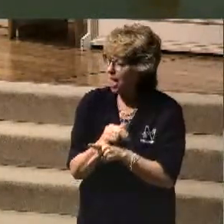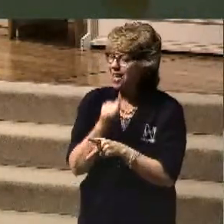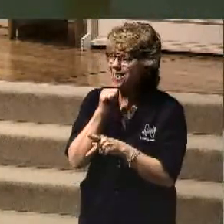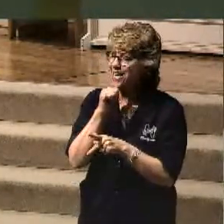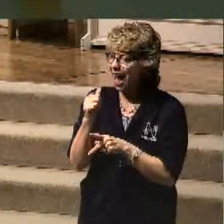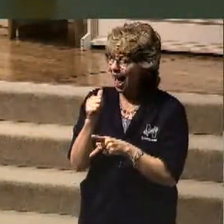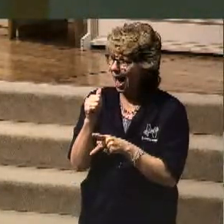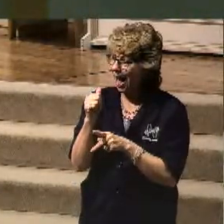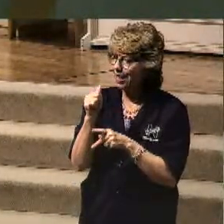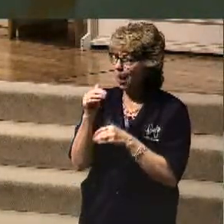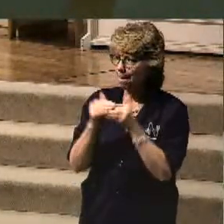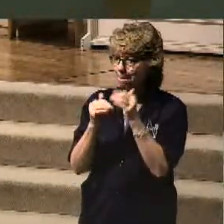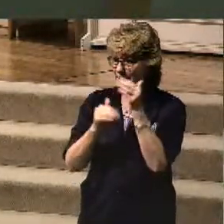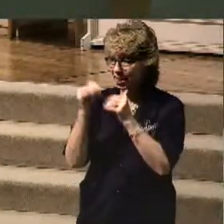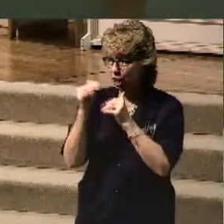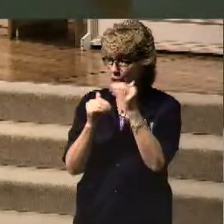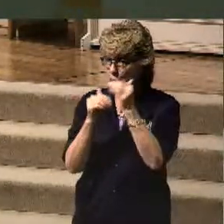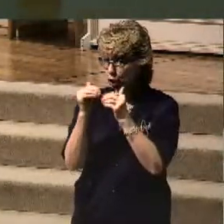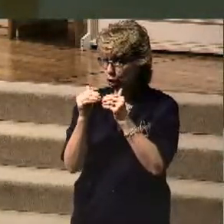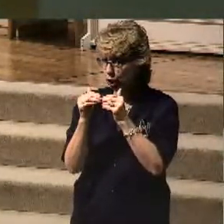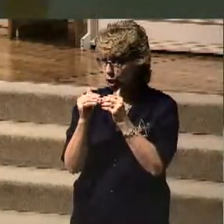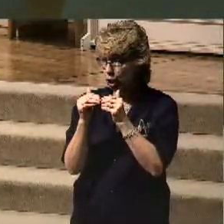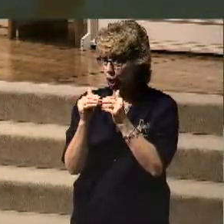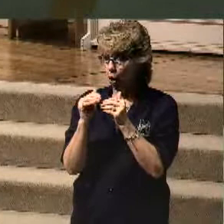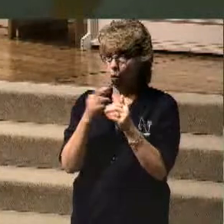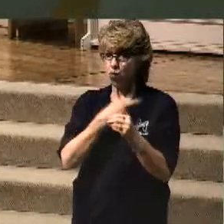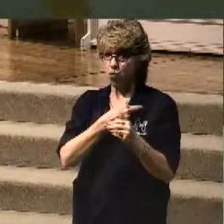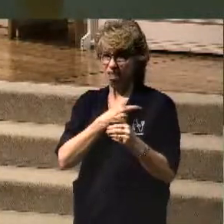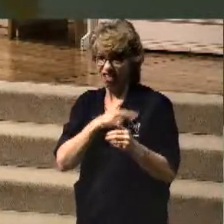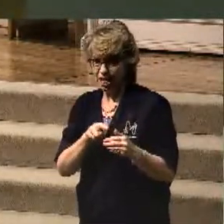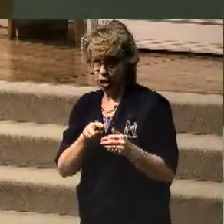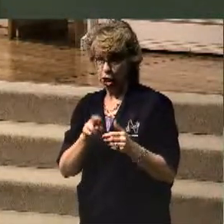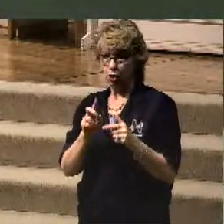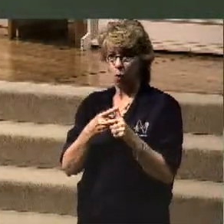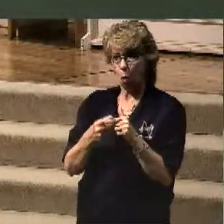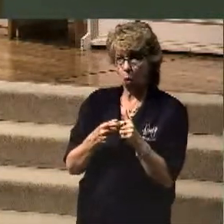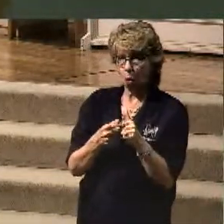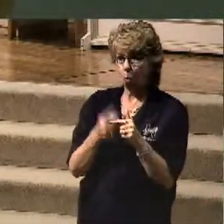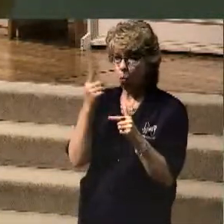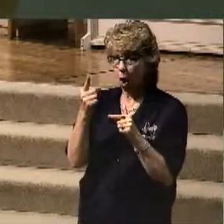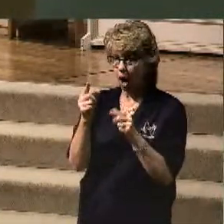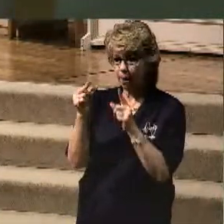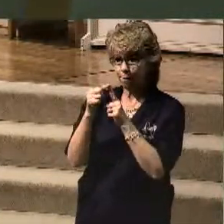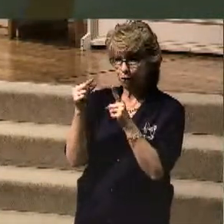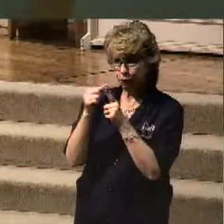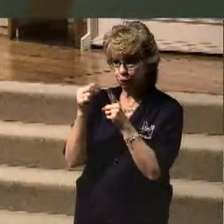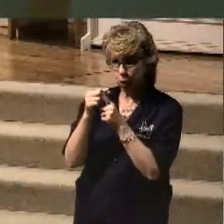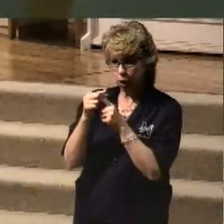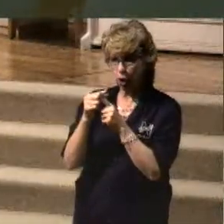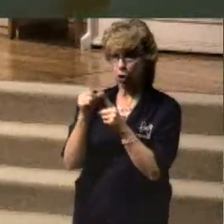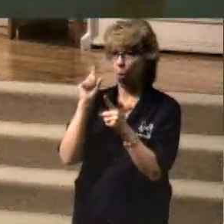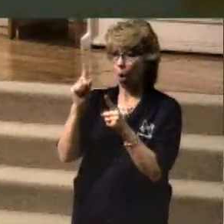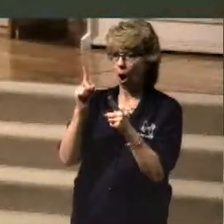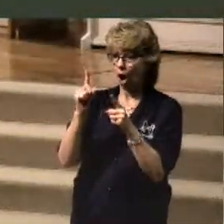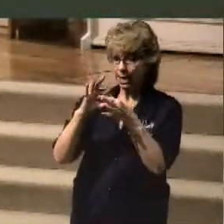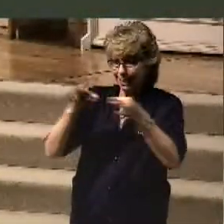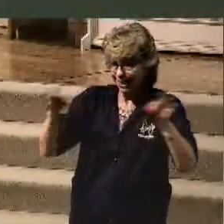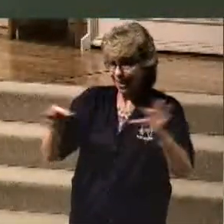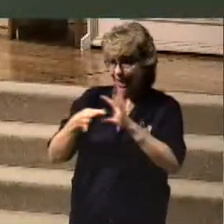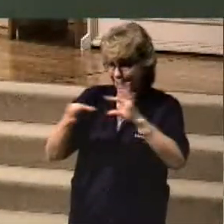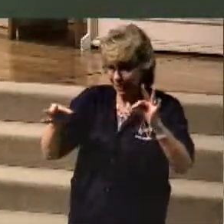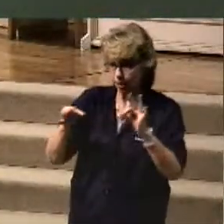not build a doctrine on one verse or one phrase. Don't do that. Make sure that you have